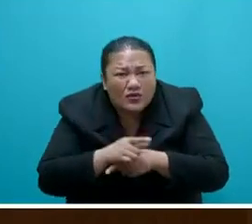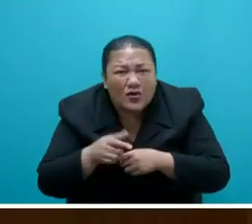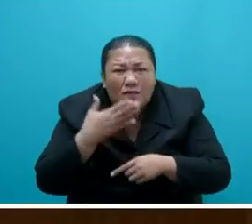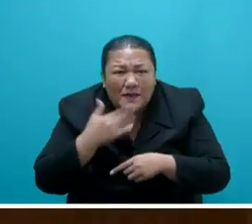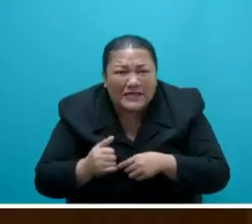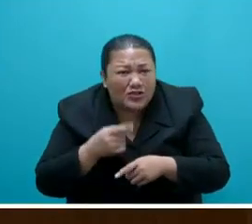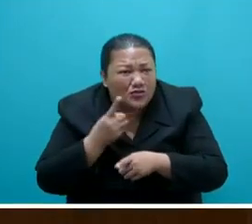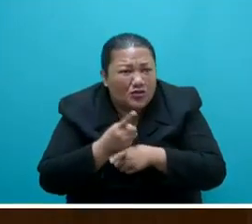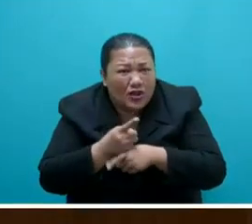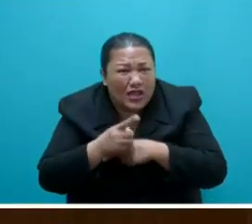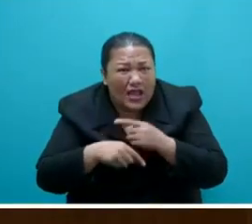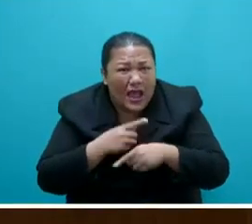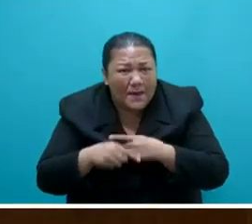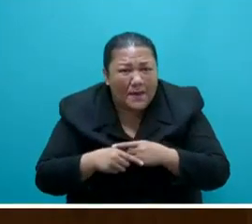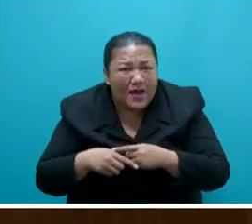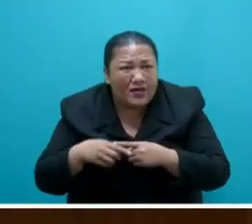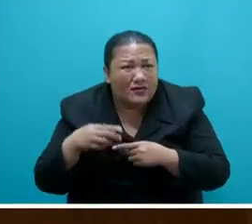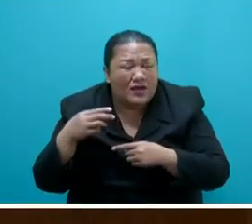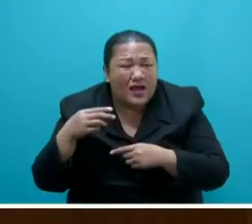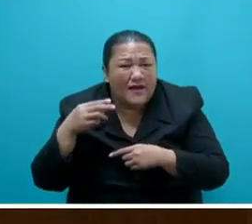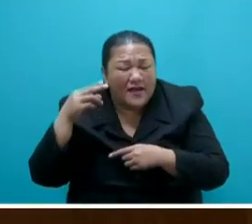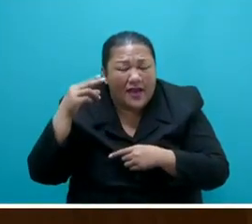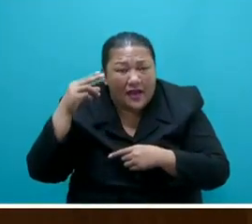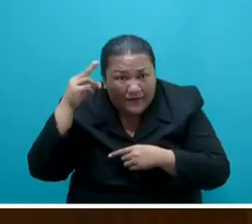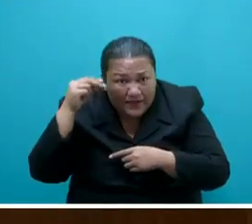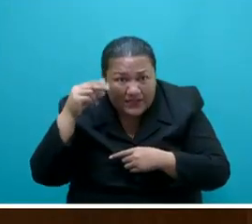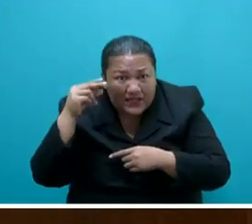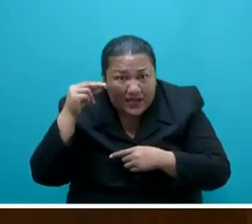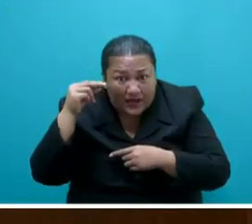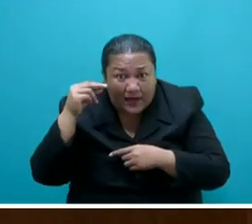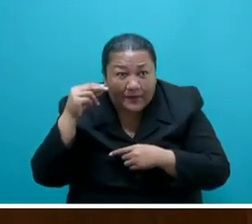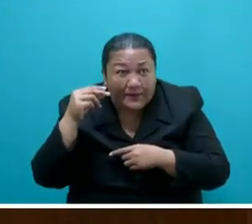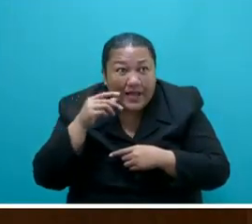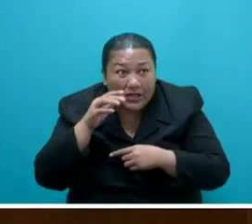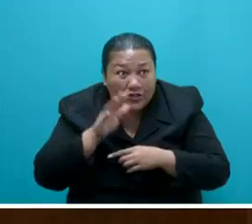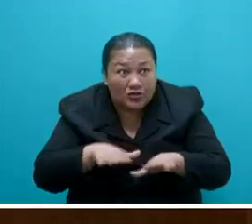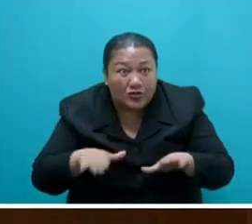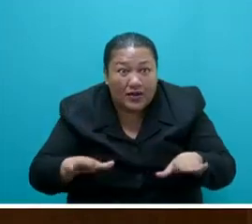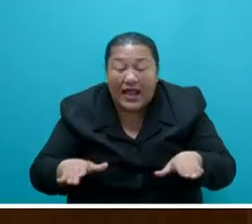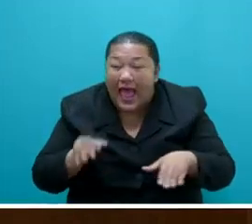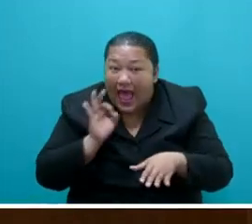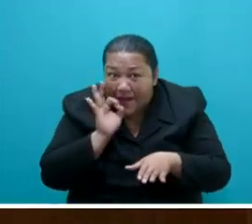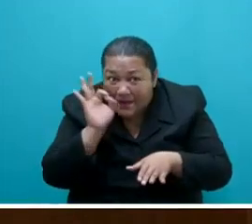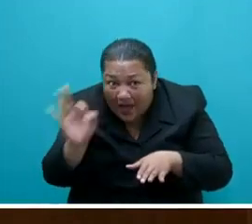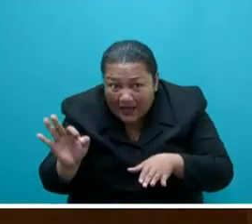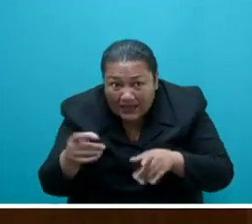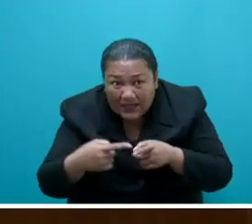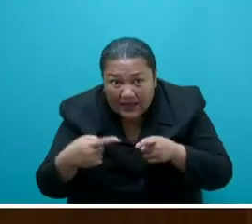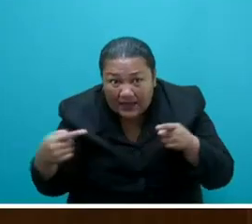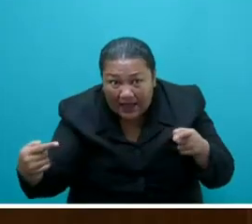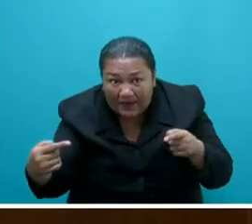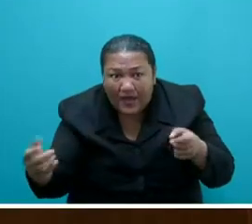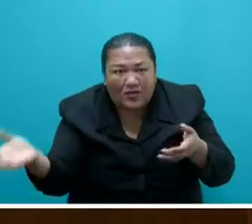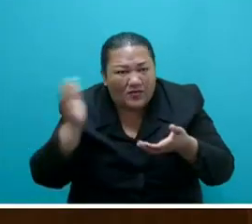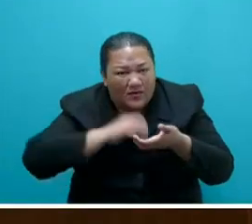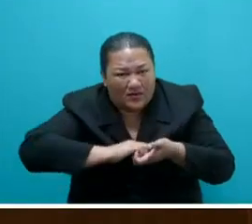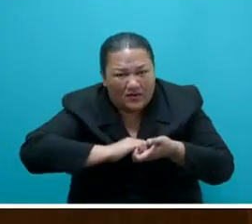I'm not asking for compromise with my government, Honorable Speaker. I'm asking them to compromise with reality.